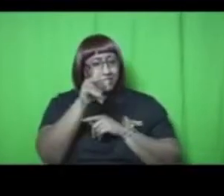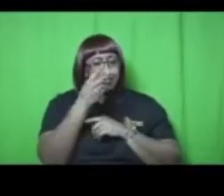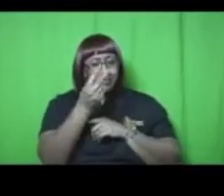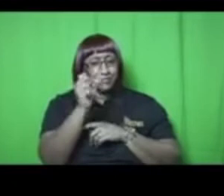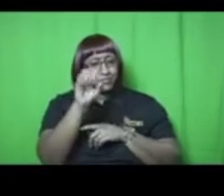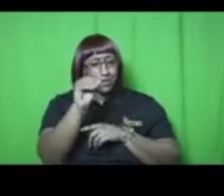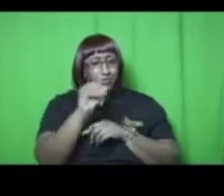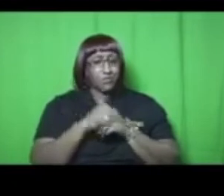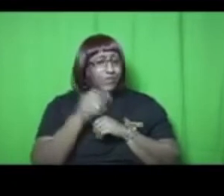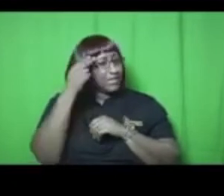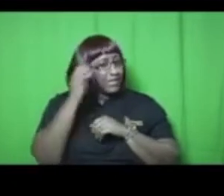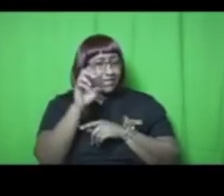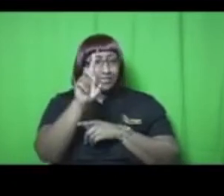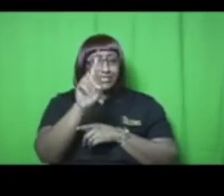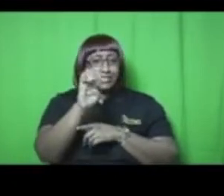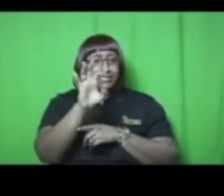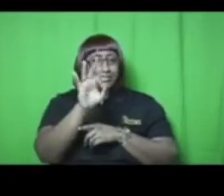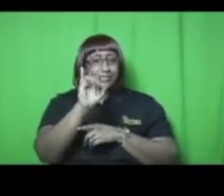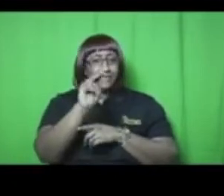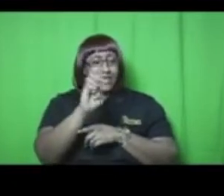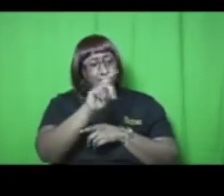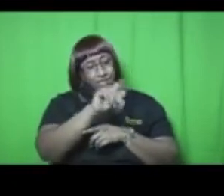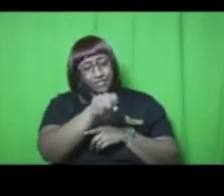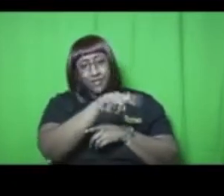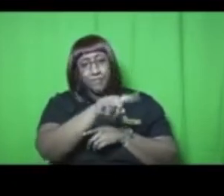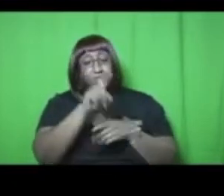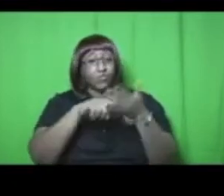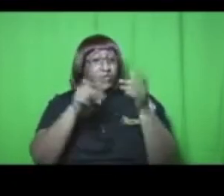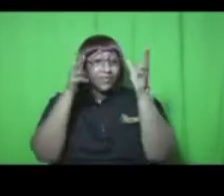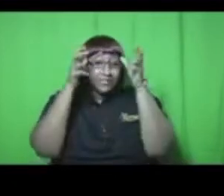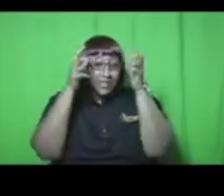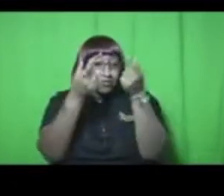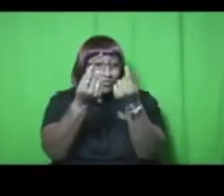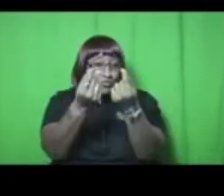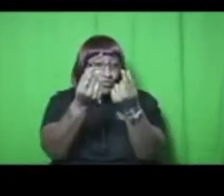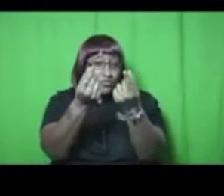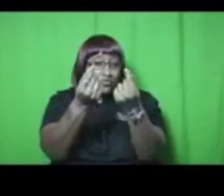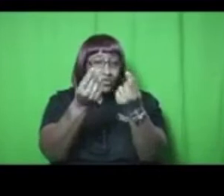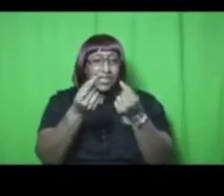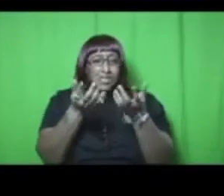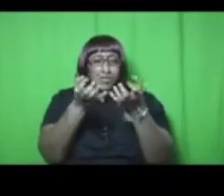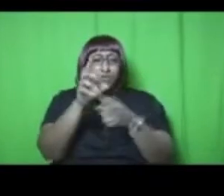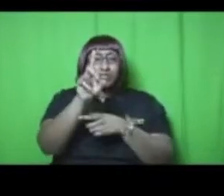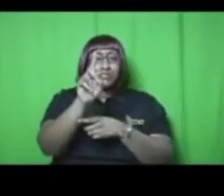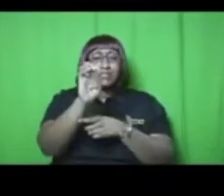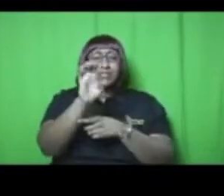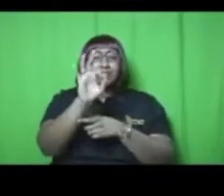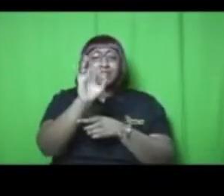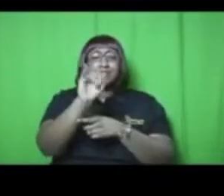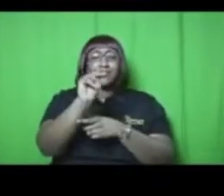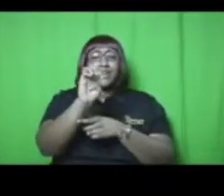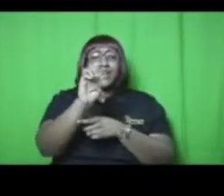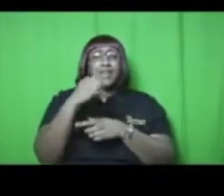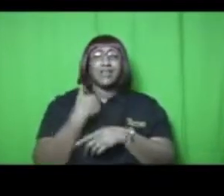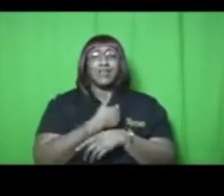See, so he defined them. And what Satan does, he wants to define us,